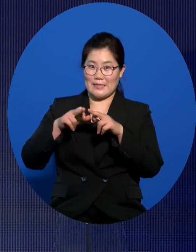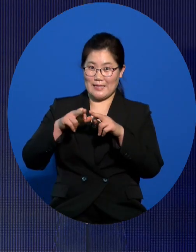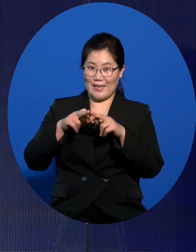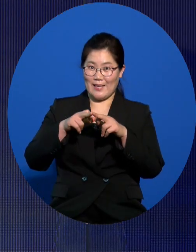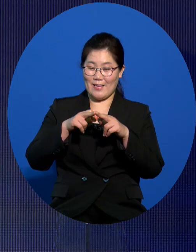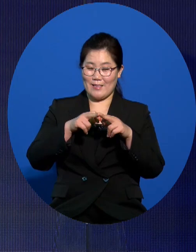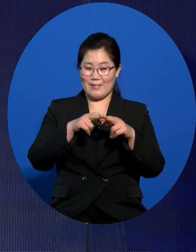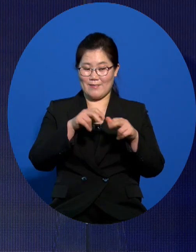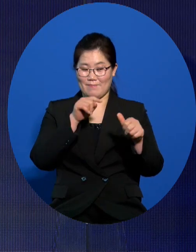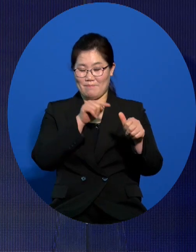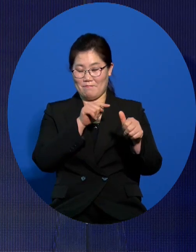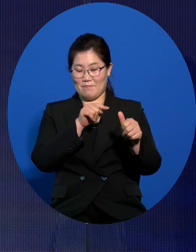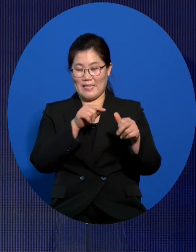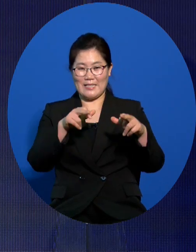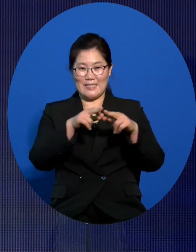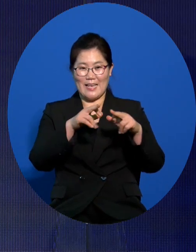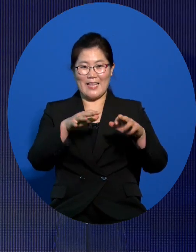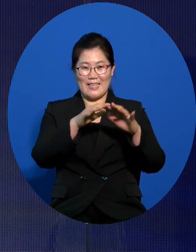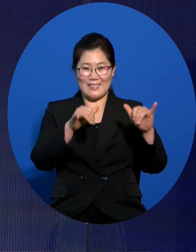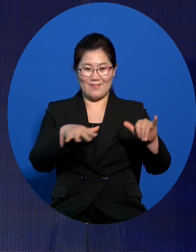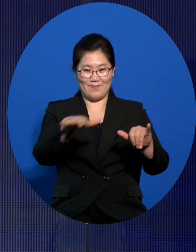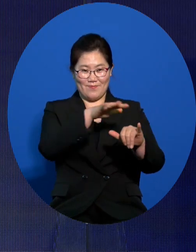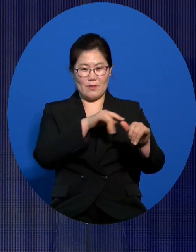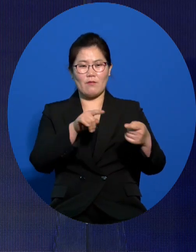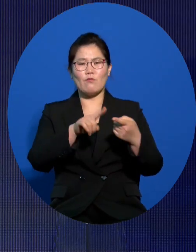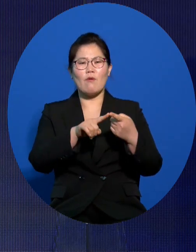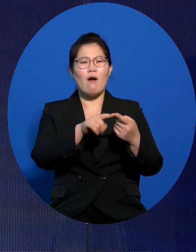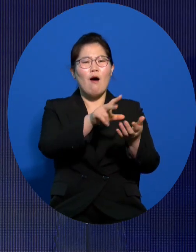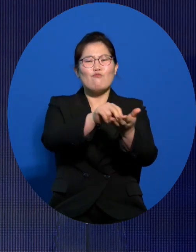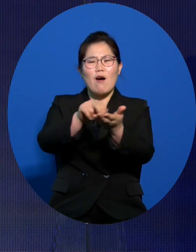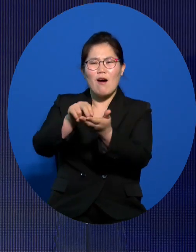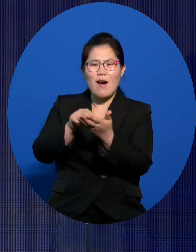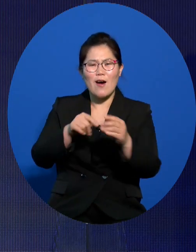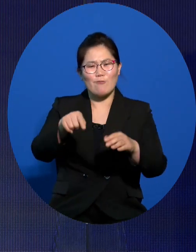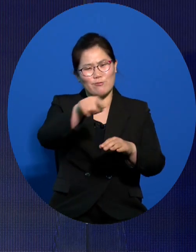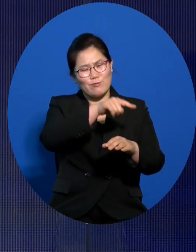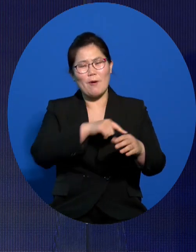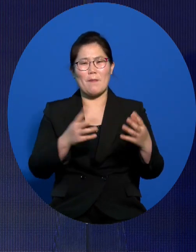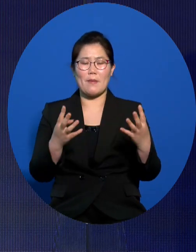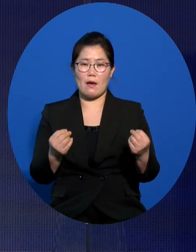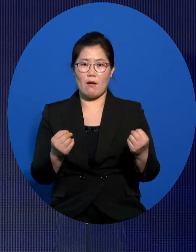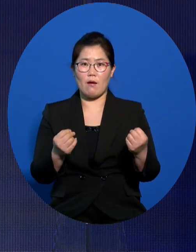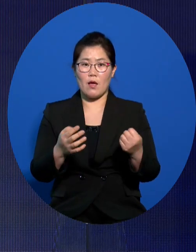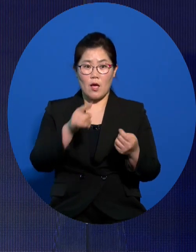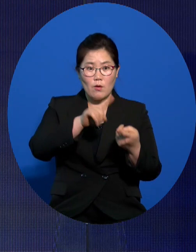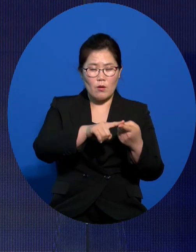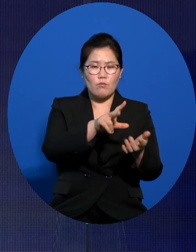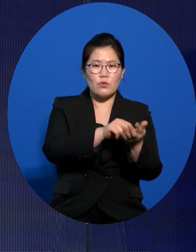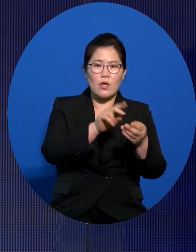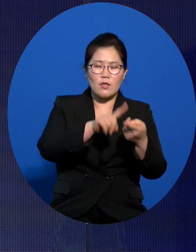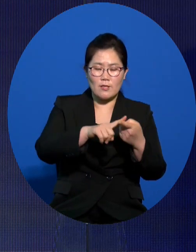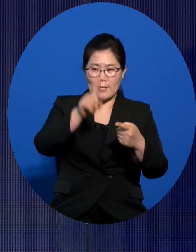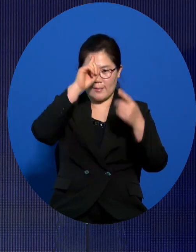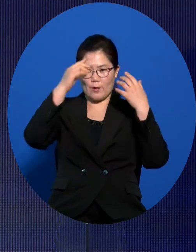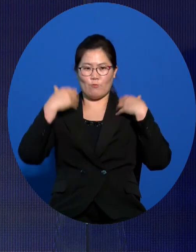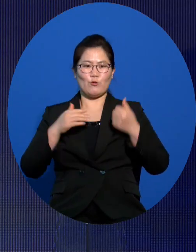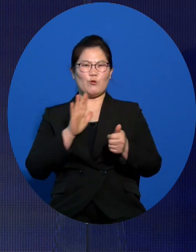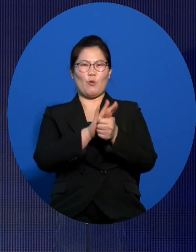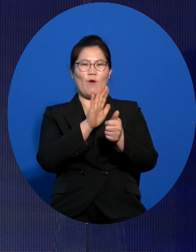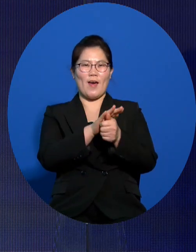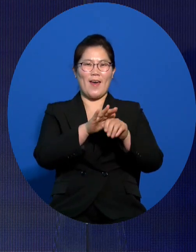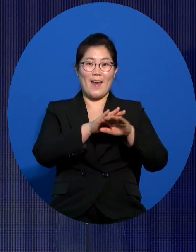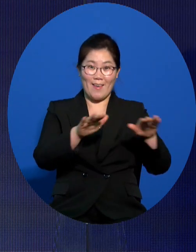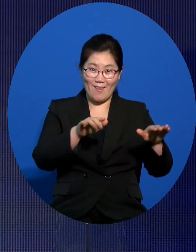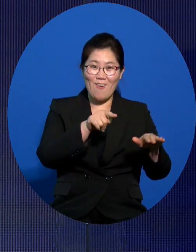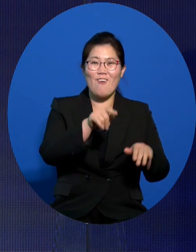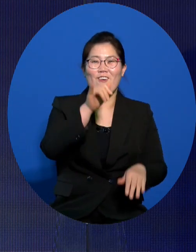of all, among the various issues surrounding the persons with disabilities, there are some of the issues that